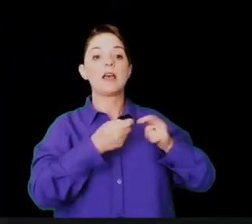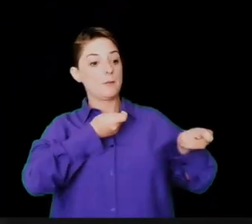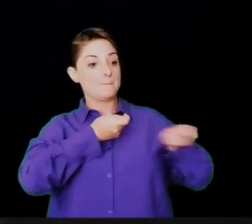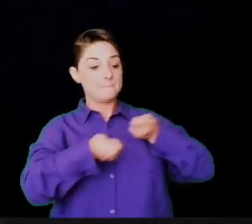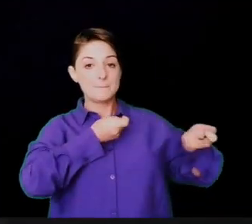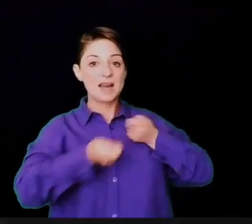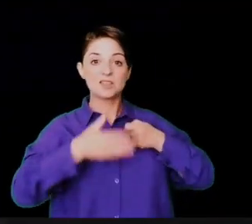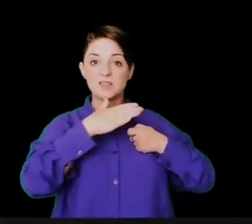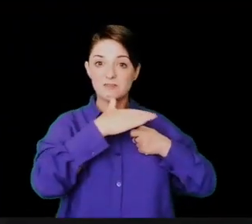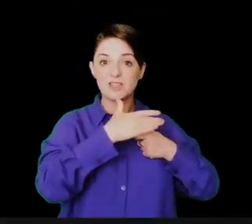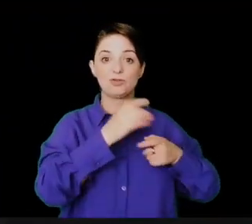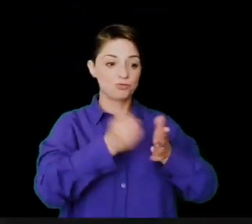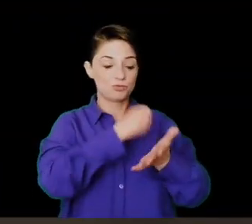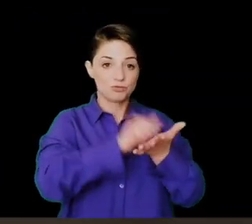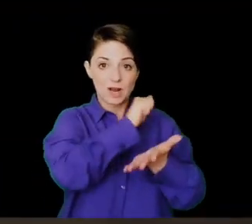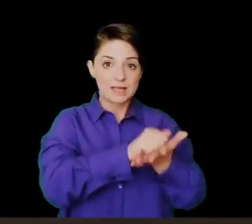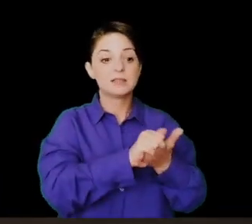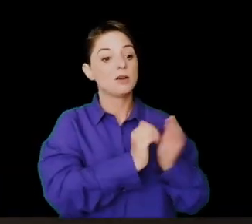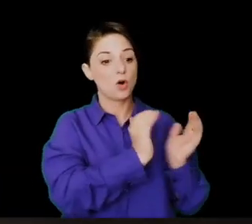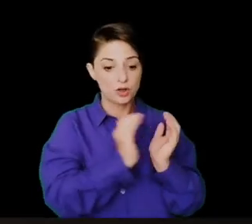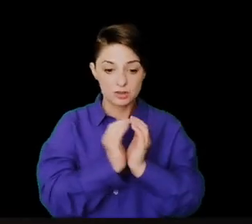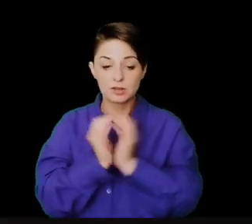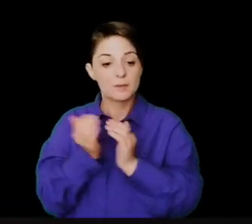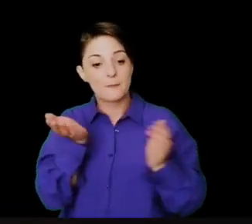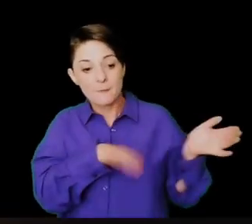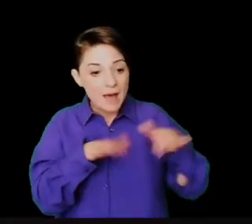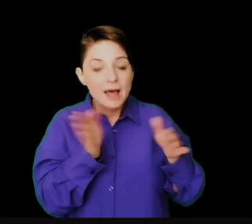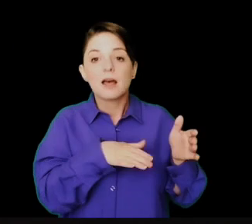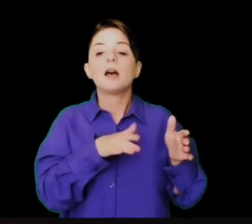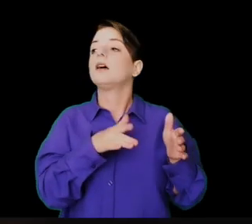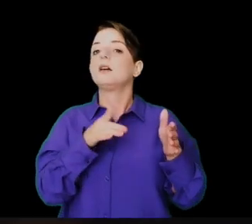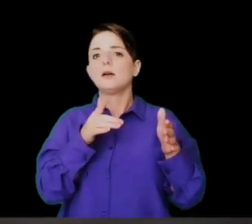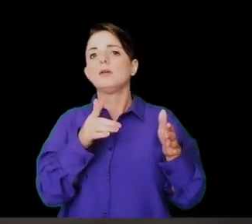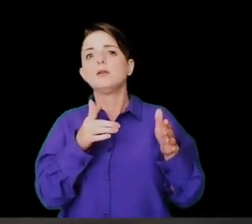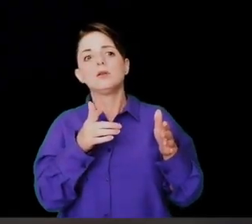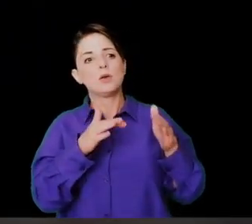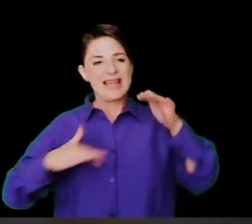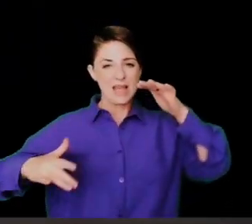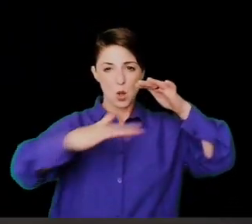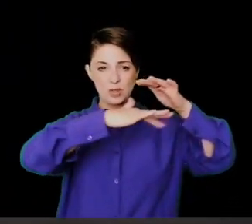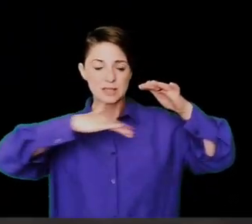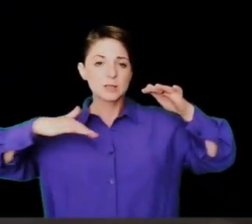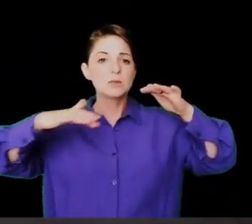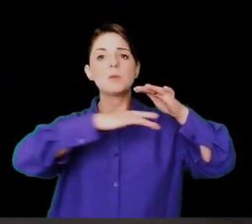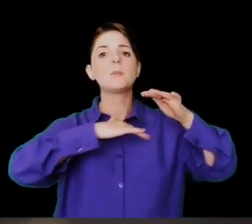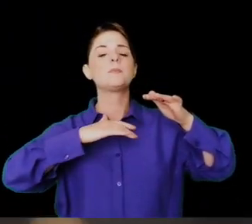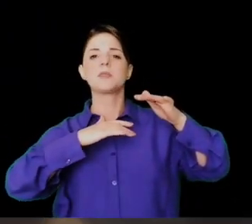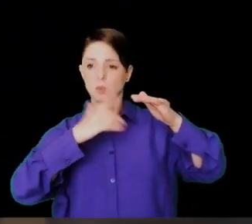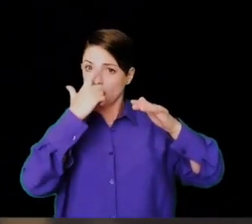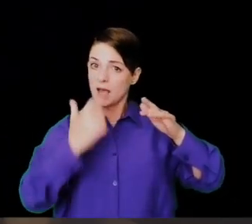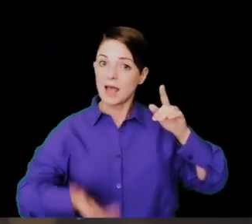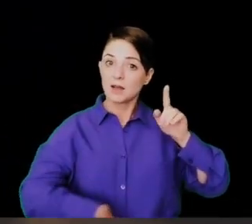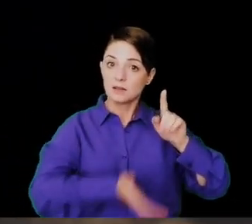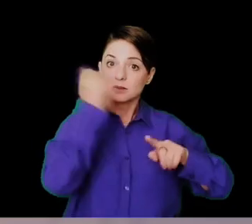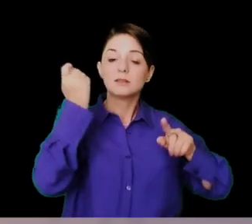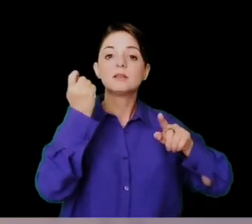many ways. And if you manage the fish stocks right, if you put back the oysters, there will be the most fantastic ecosystem.